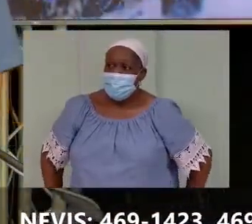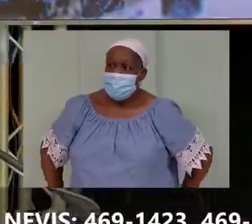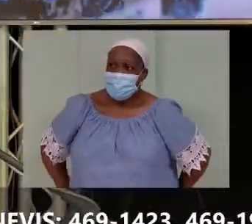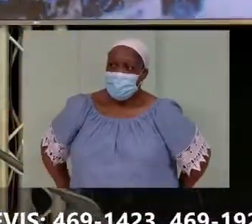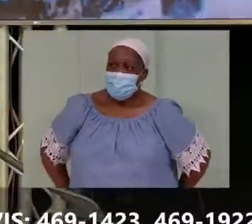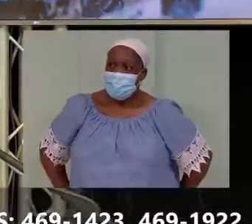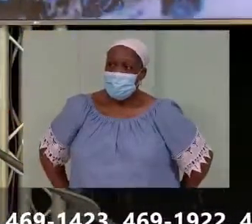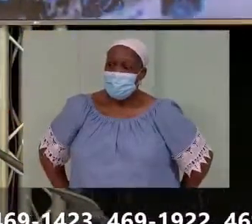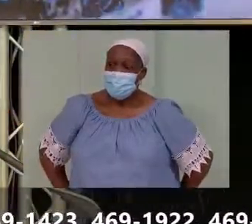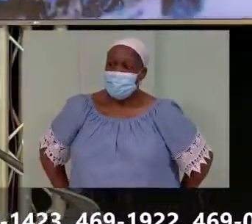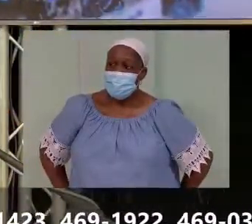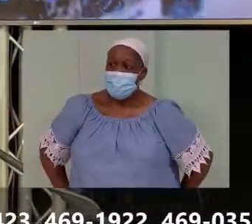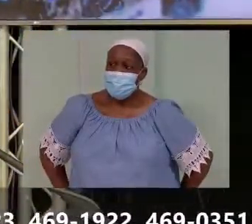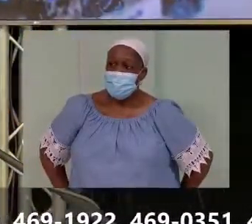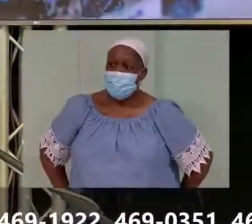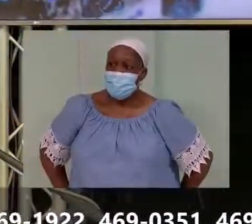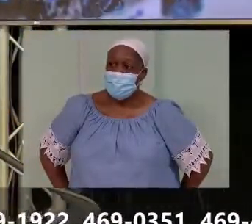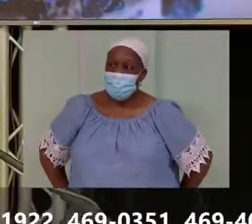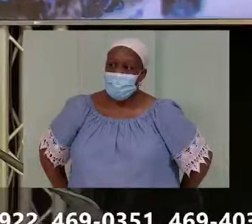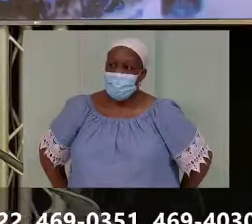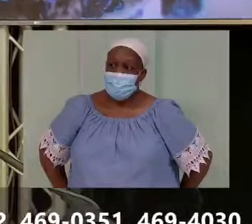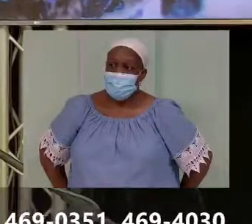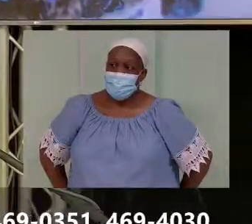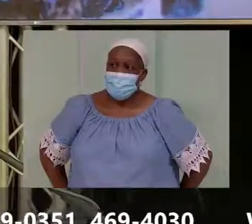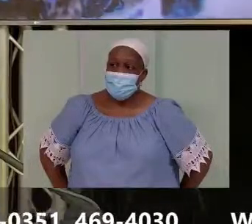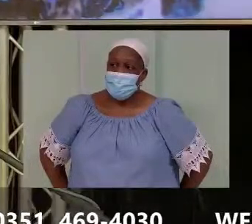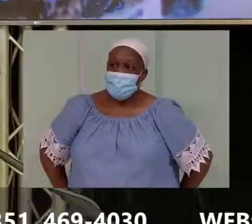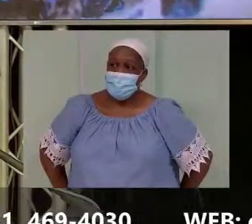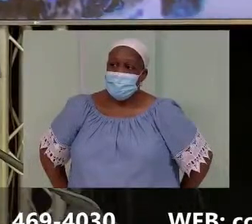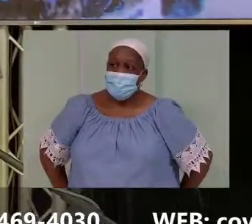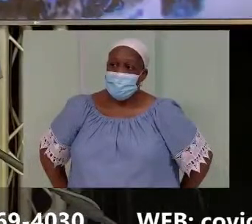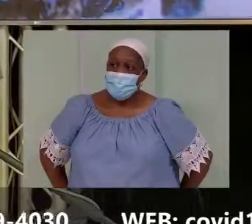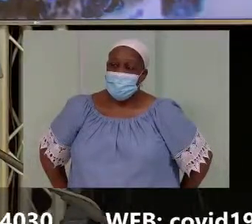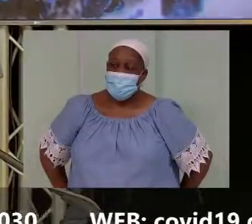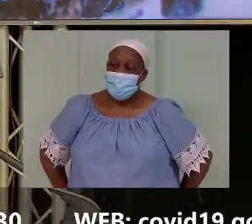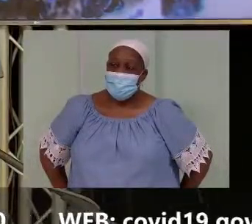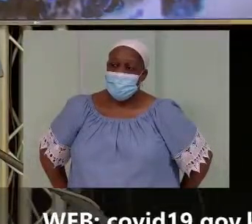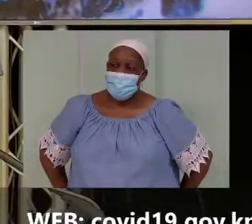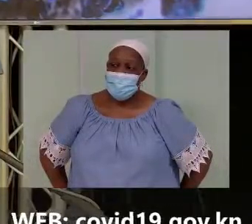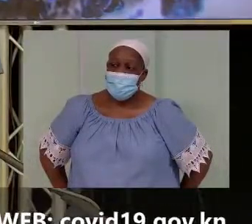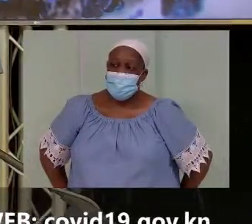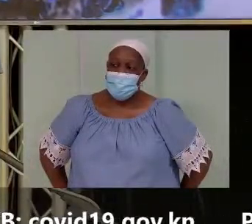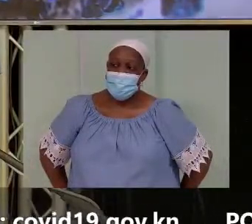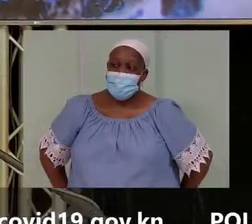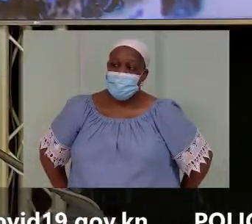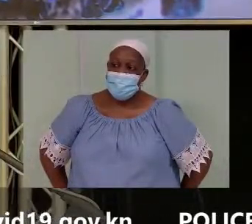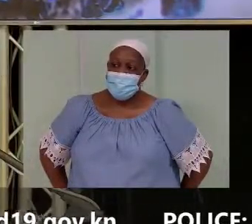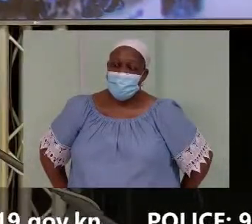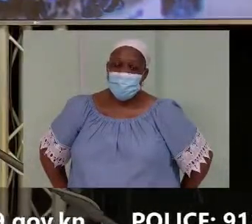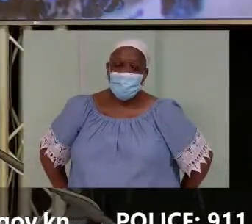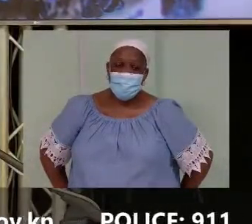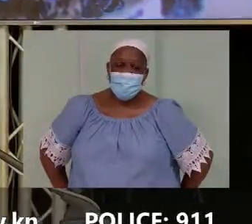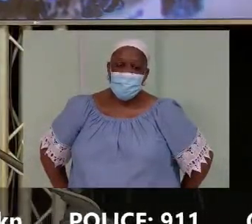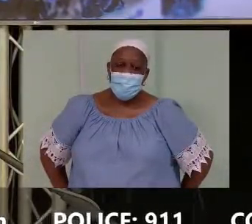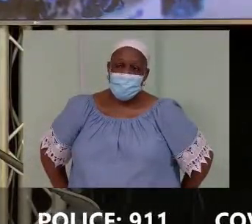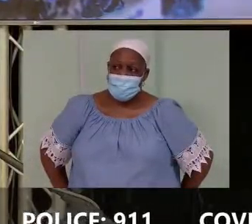Thank you, Dr. Laws. Some of the questions that I had here related to that, so you've answered about 2 or 3 of